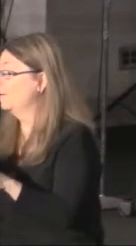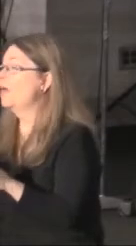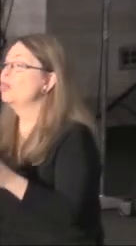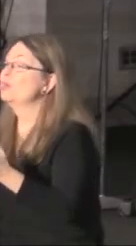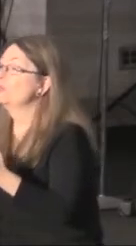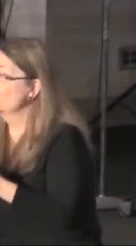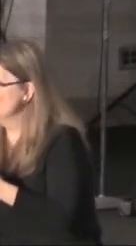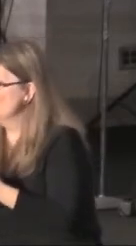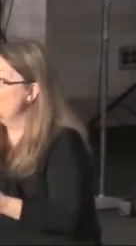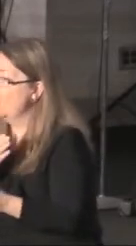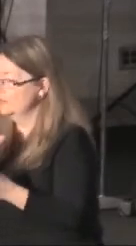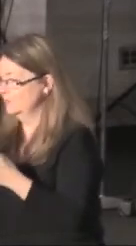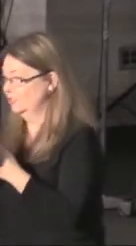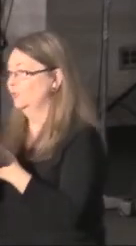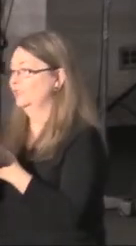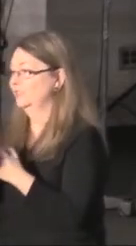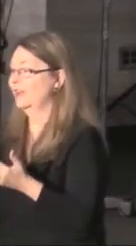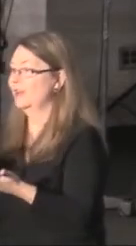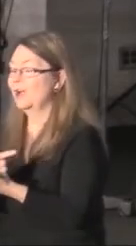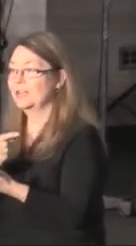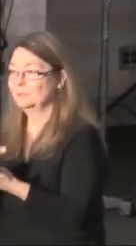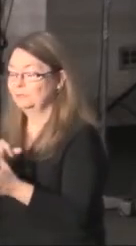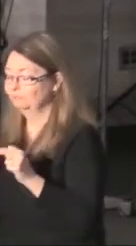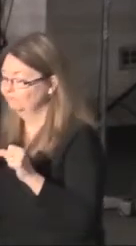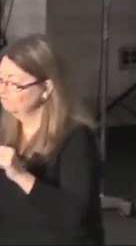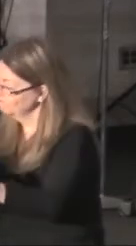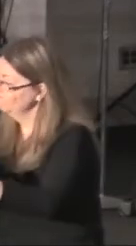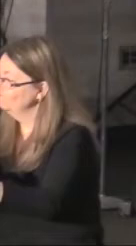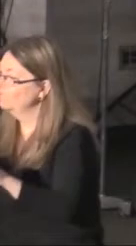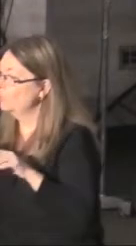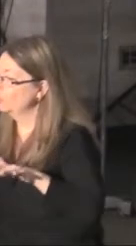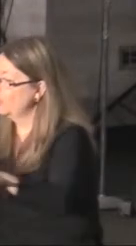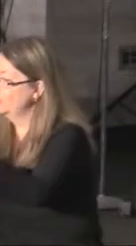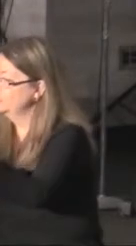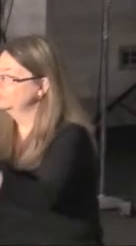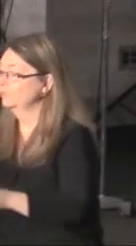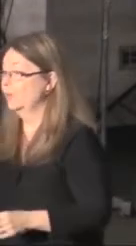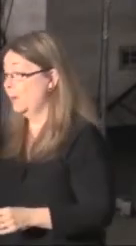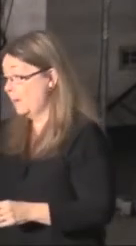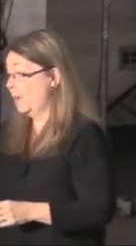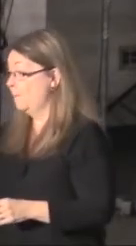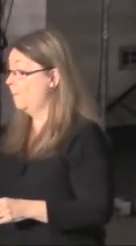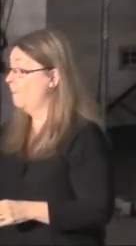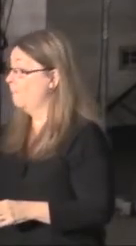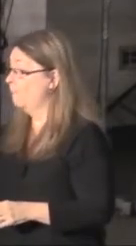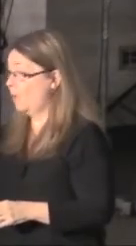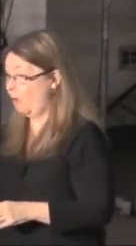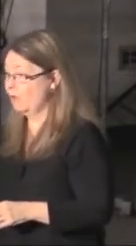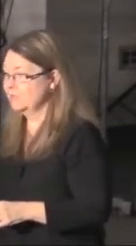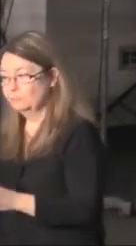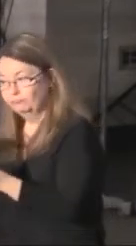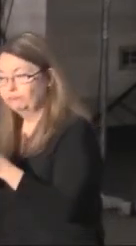our circumstances does the gospel go on. And it's because of Paul's divine perspective that he was able to recognize and